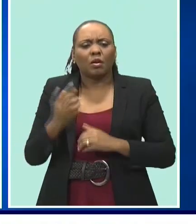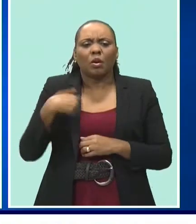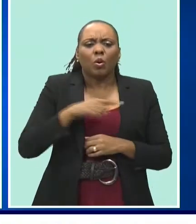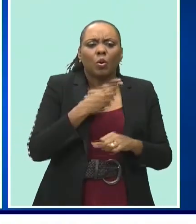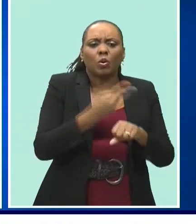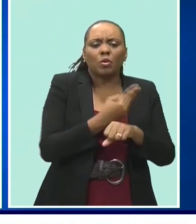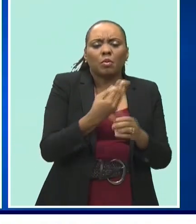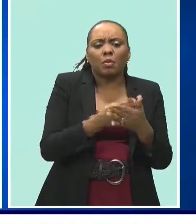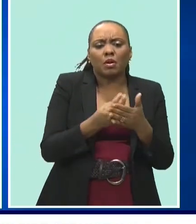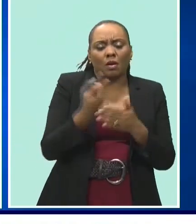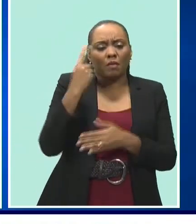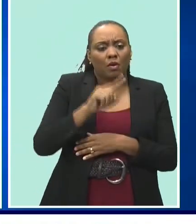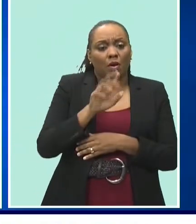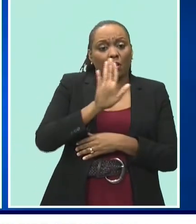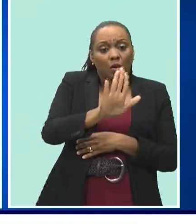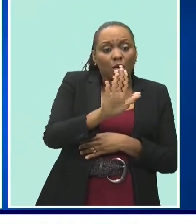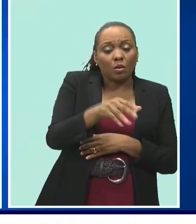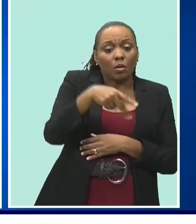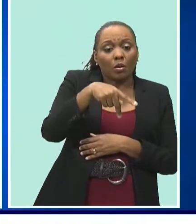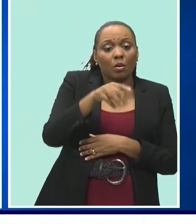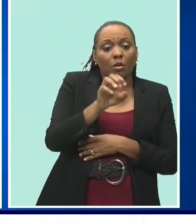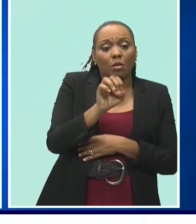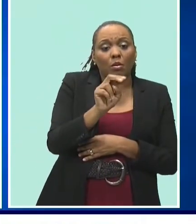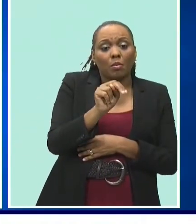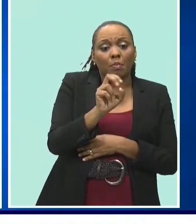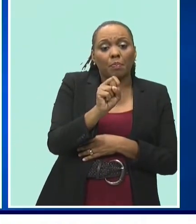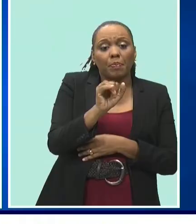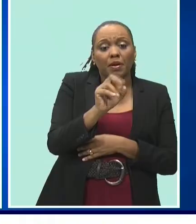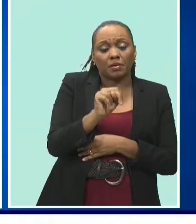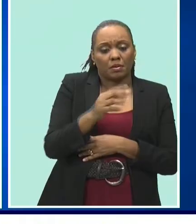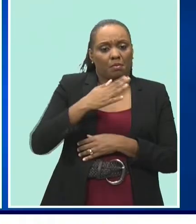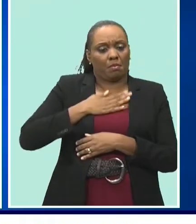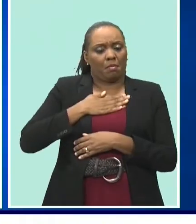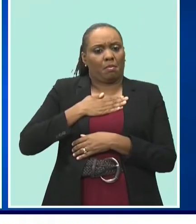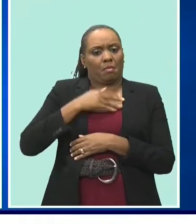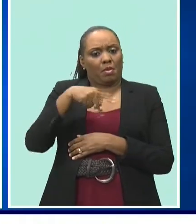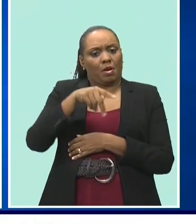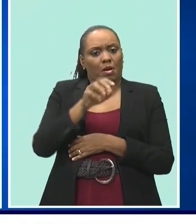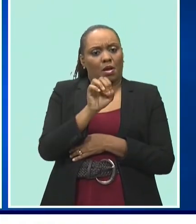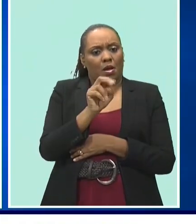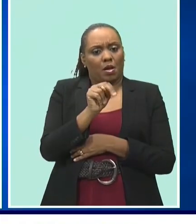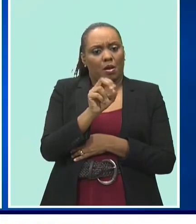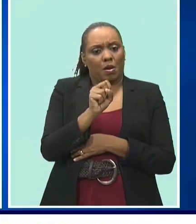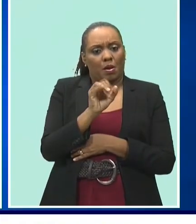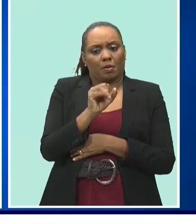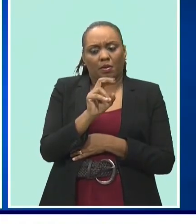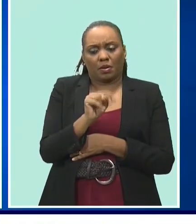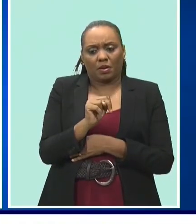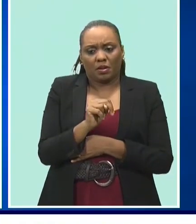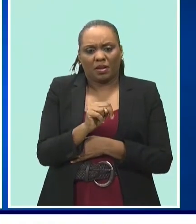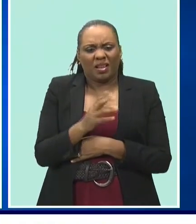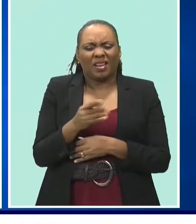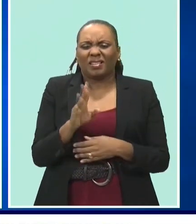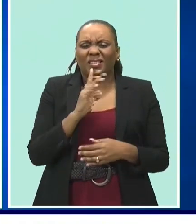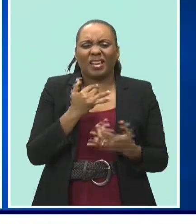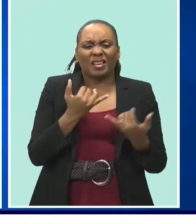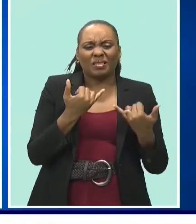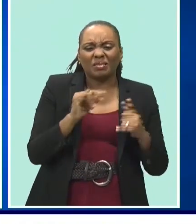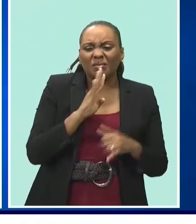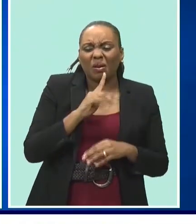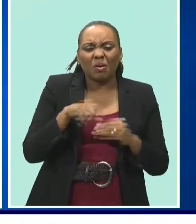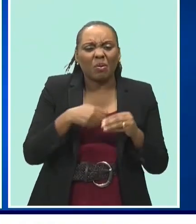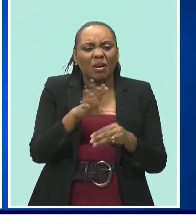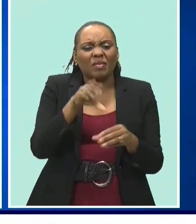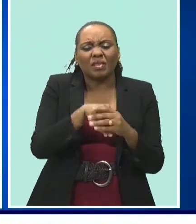your pension and my pension and the pension of everybody in Barbados, and you are taking them up every so often, and you're talking about investments. But